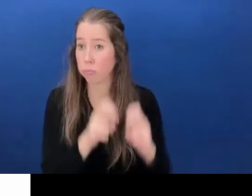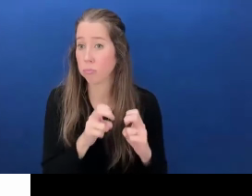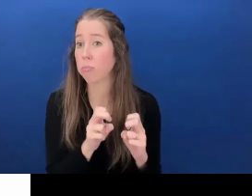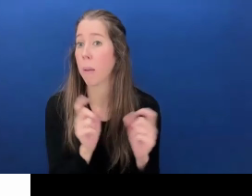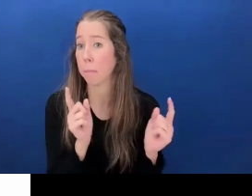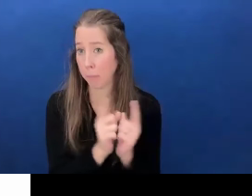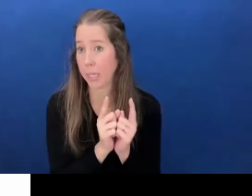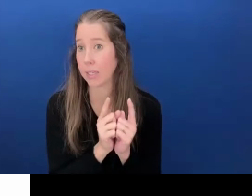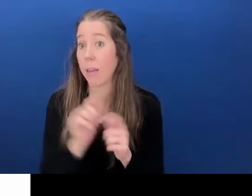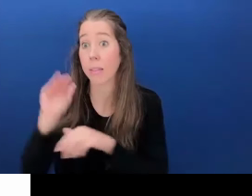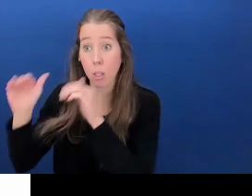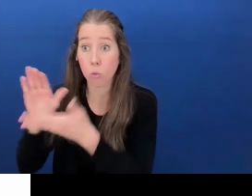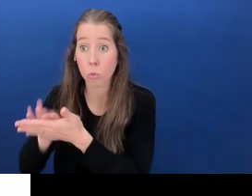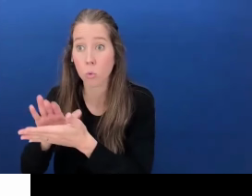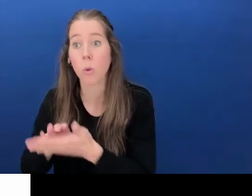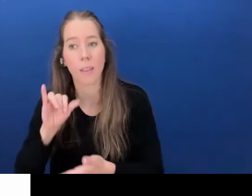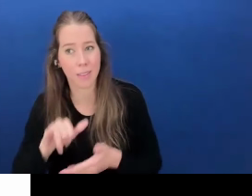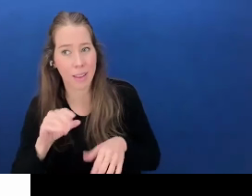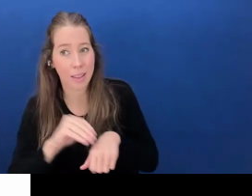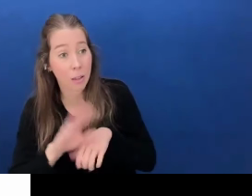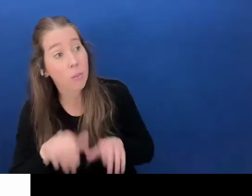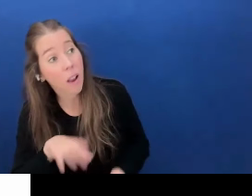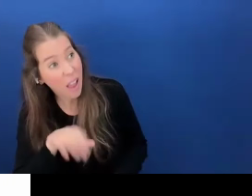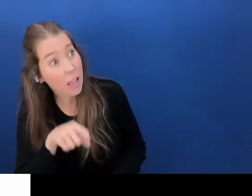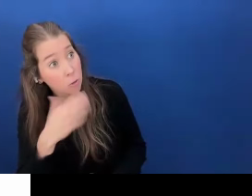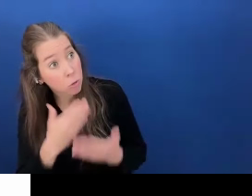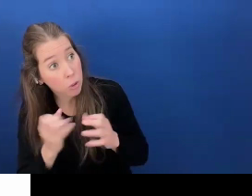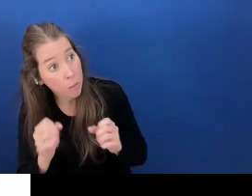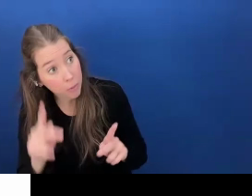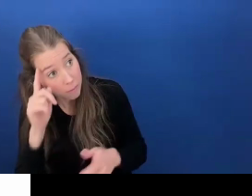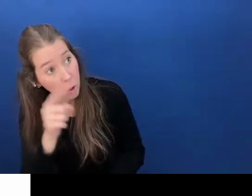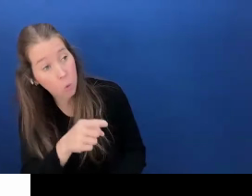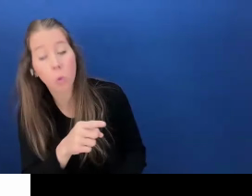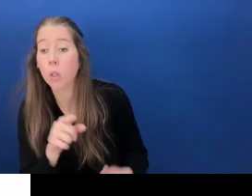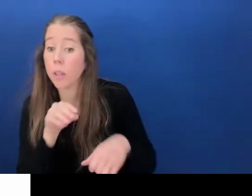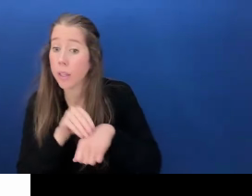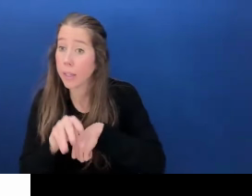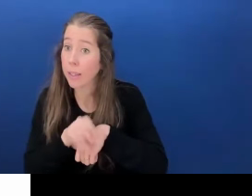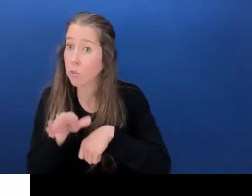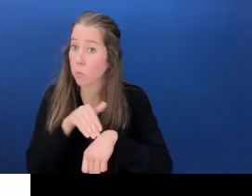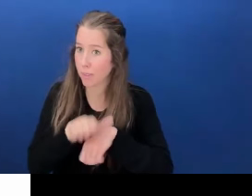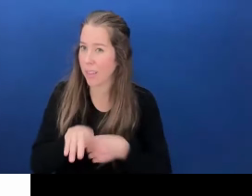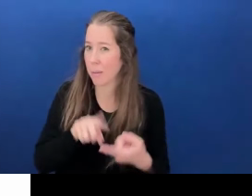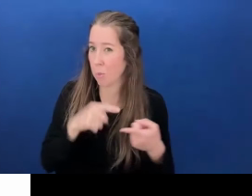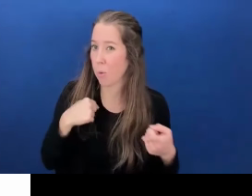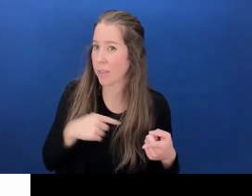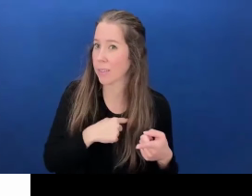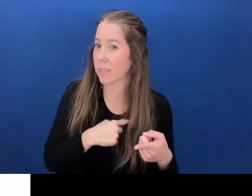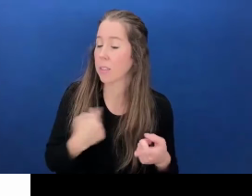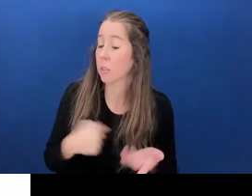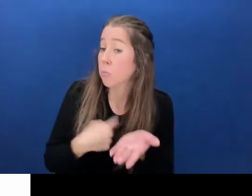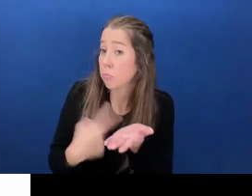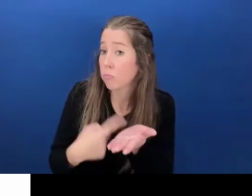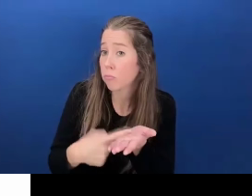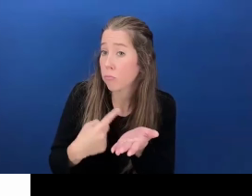them that nudge of, hey, this would be a great opportunity for you. So then the counselor will send them over to us. We talk with them and